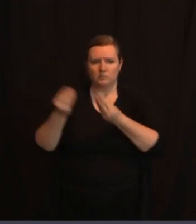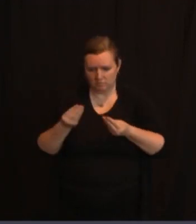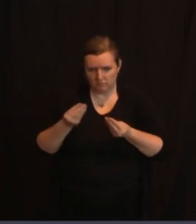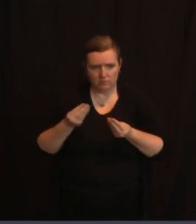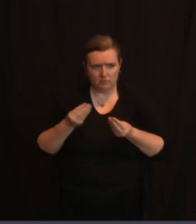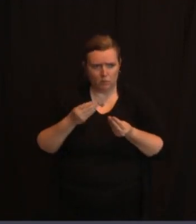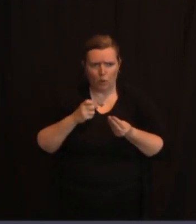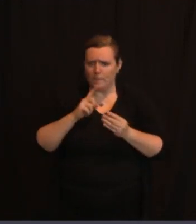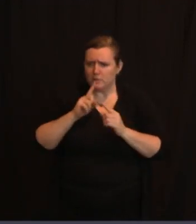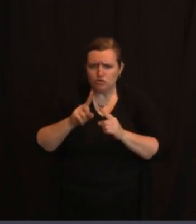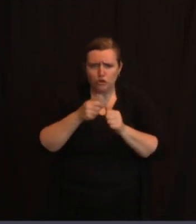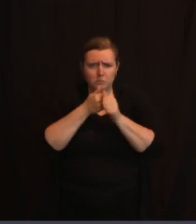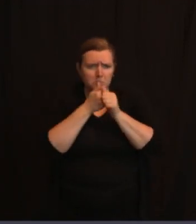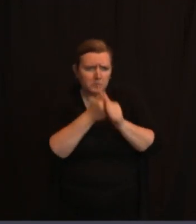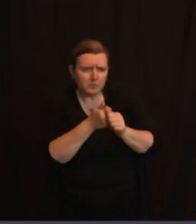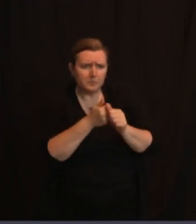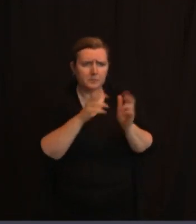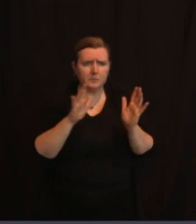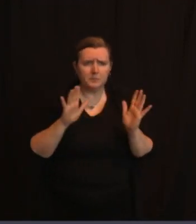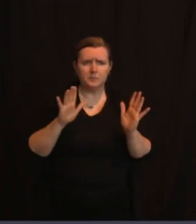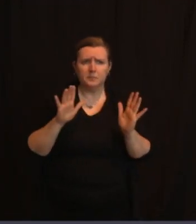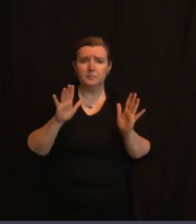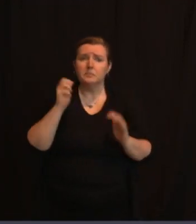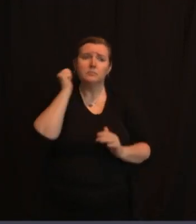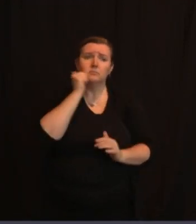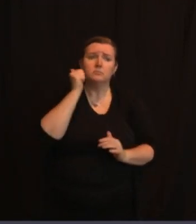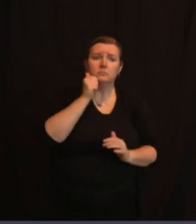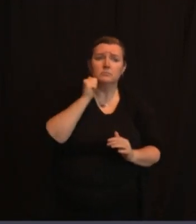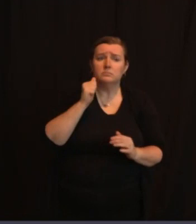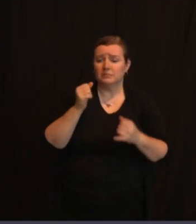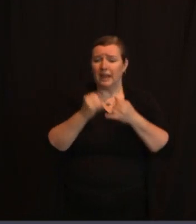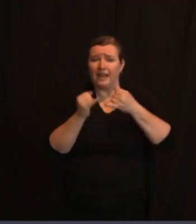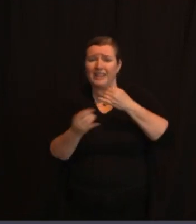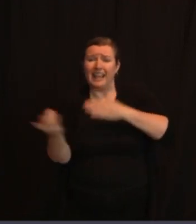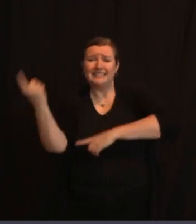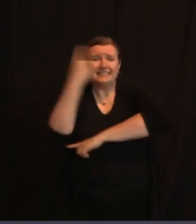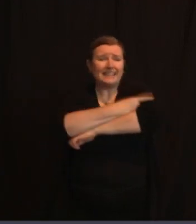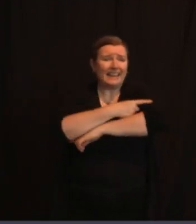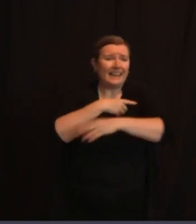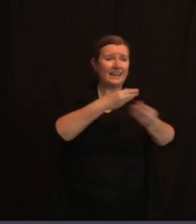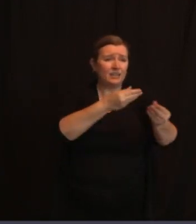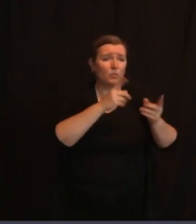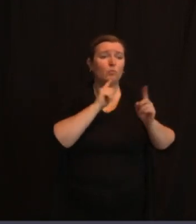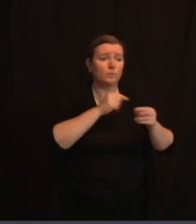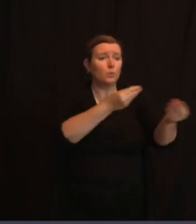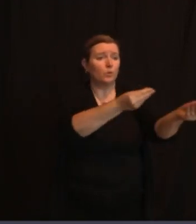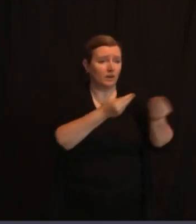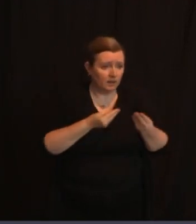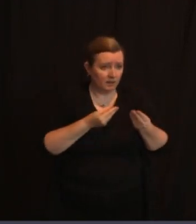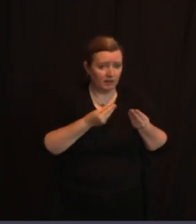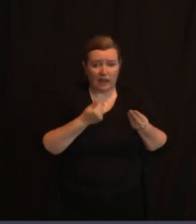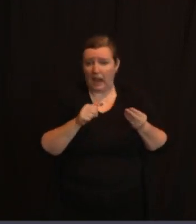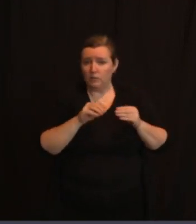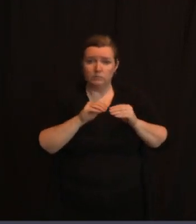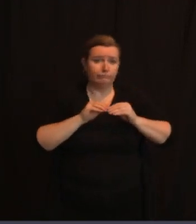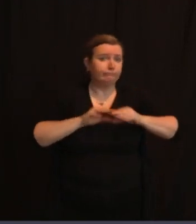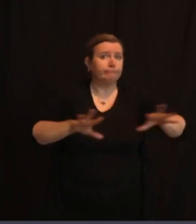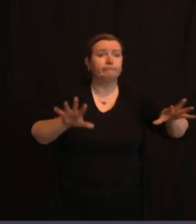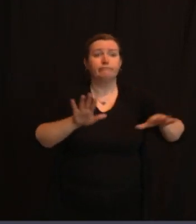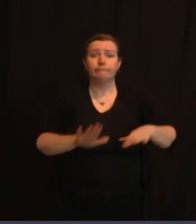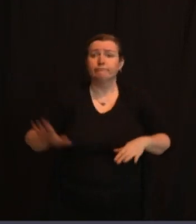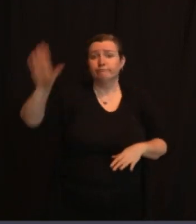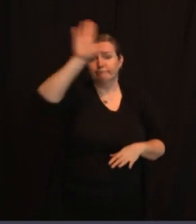at the end of every day, the commissioner would get a report on every outbreak that occurs in all of New Jersey, and I do get